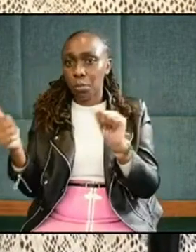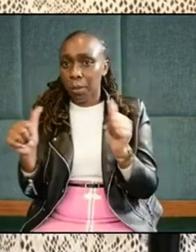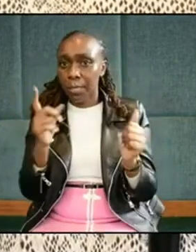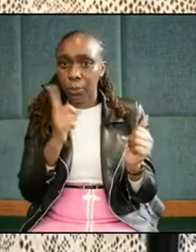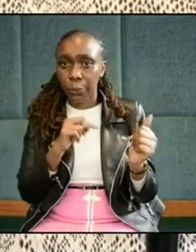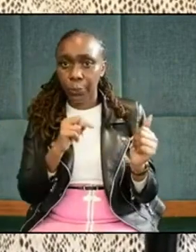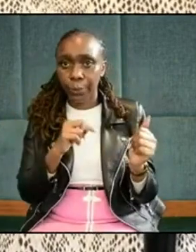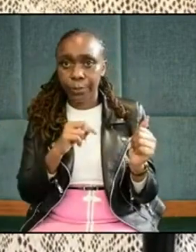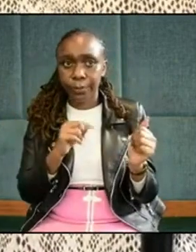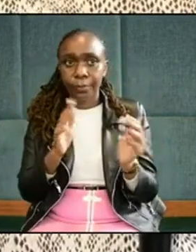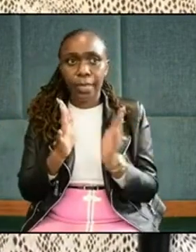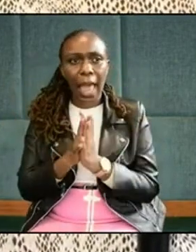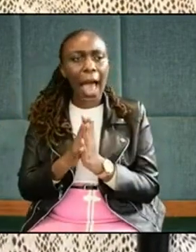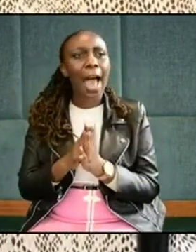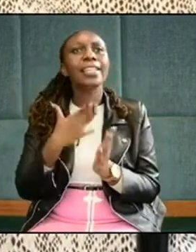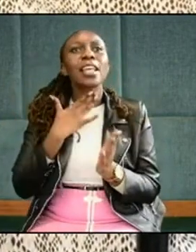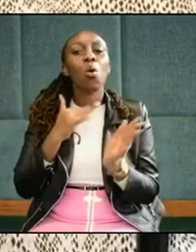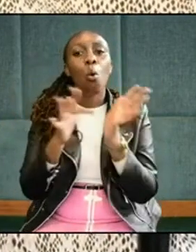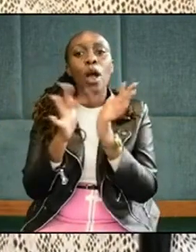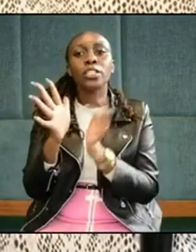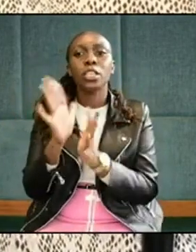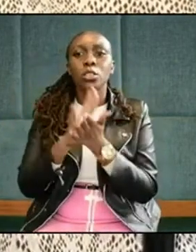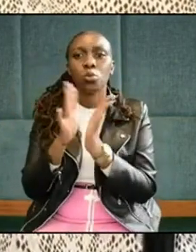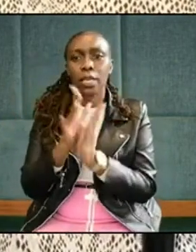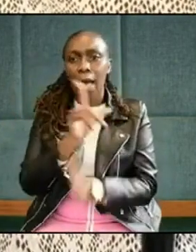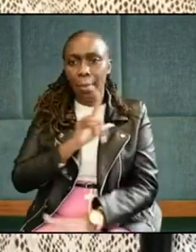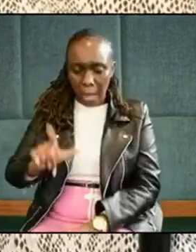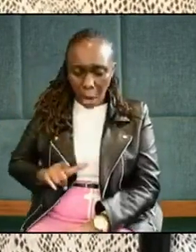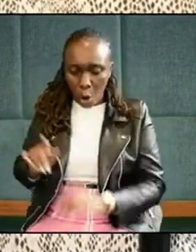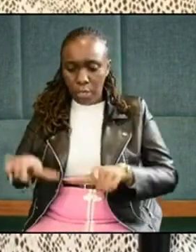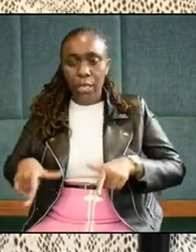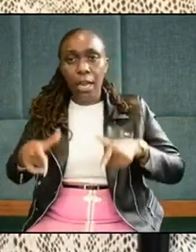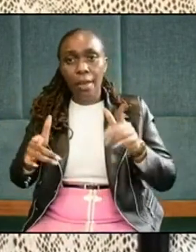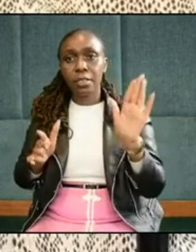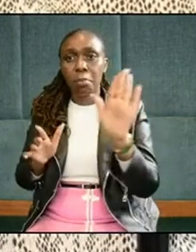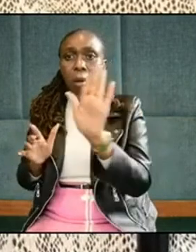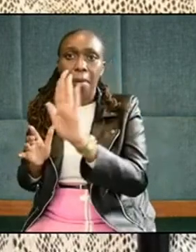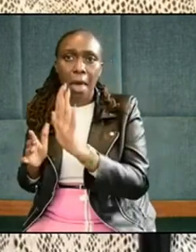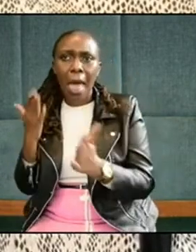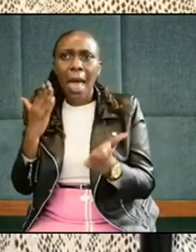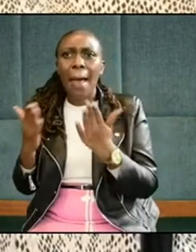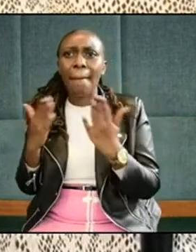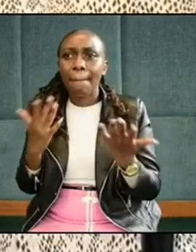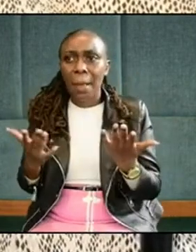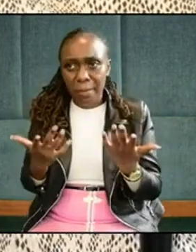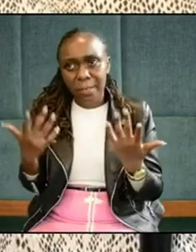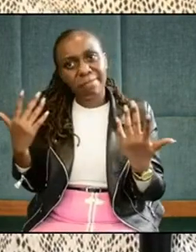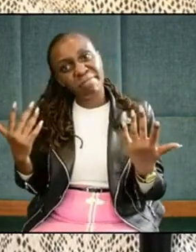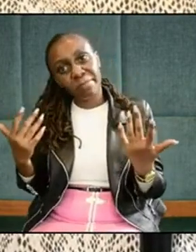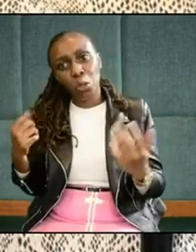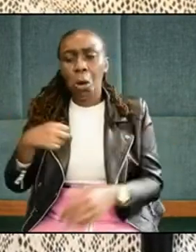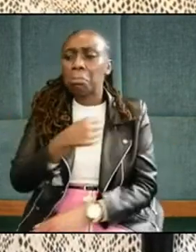baptized, and they want Jesus to be the Lord of their lives? Maybe you wandered into this place.